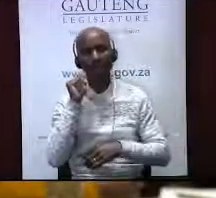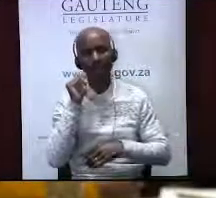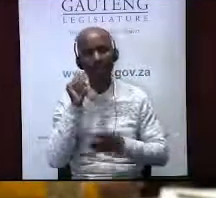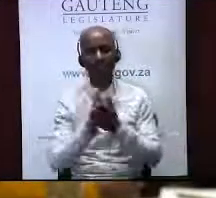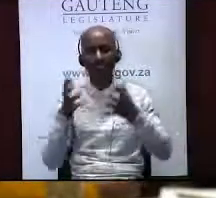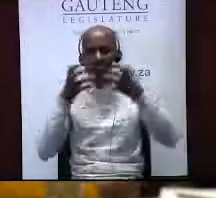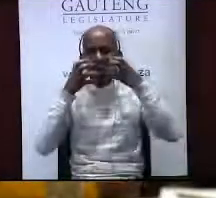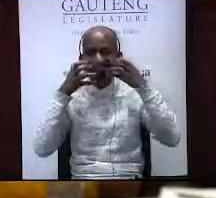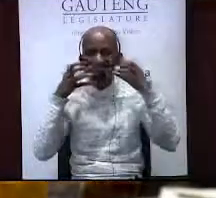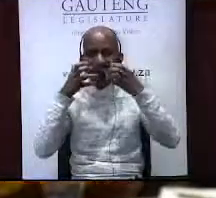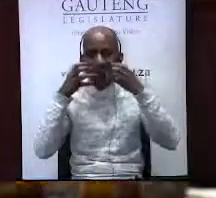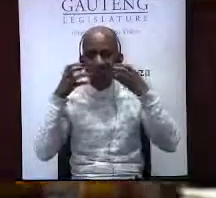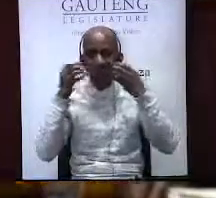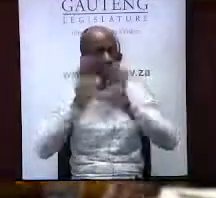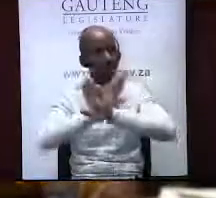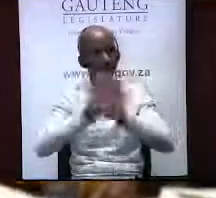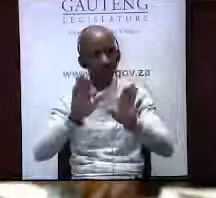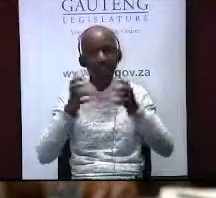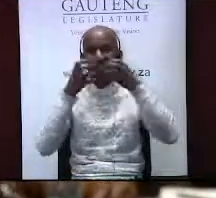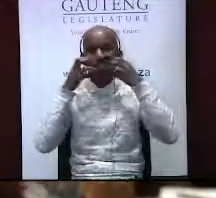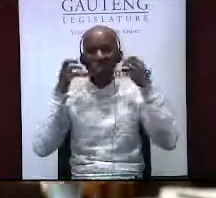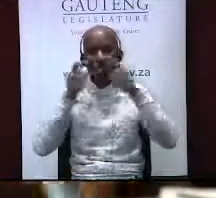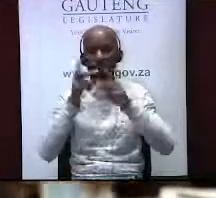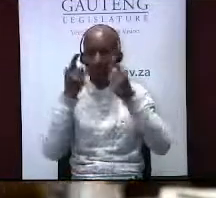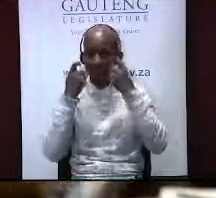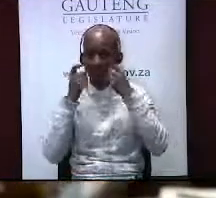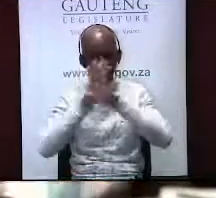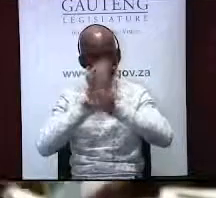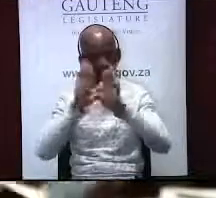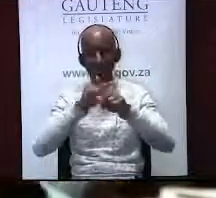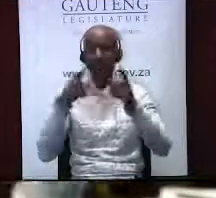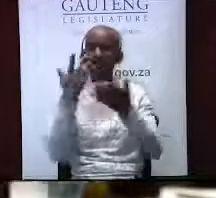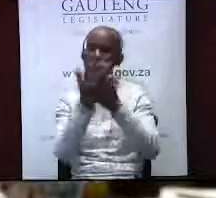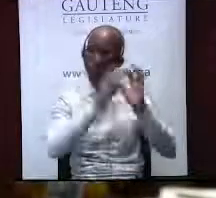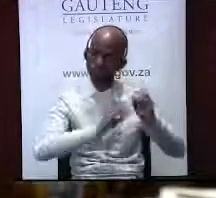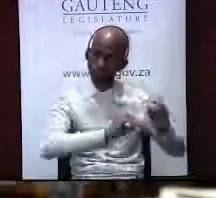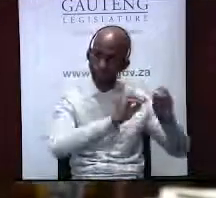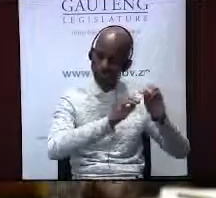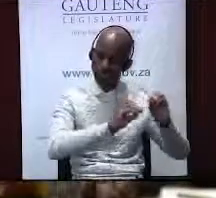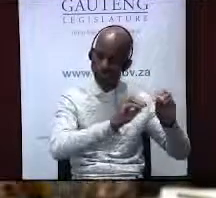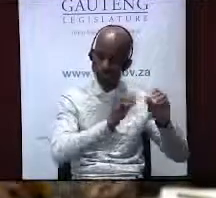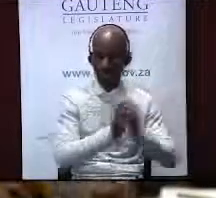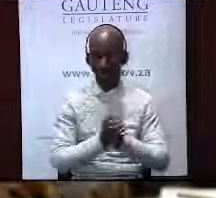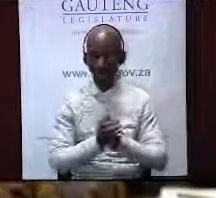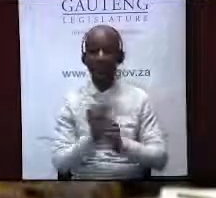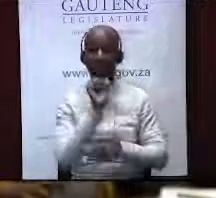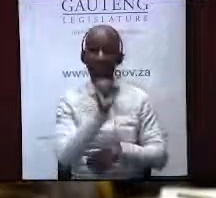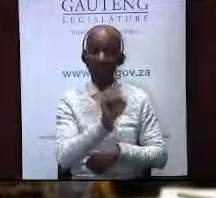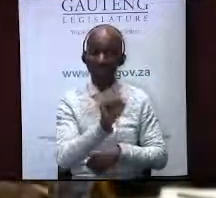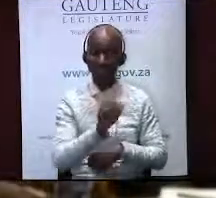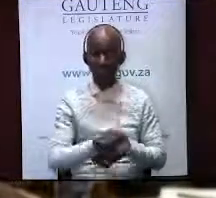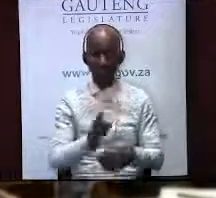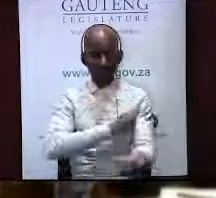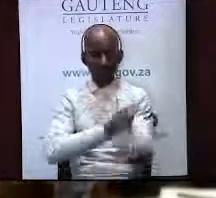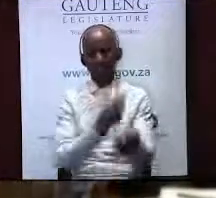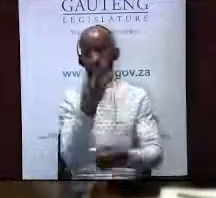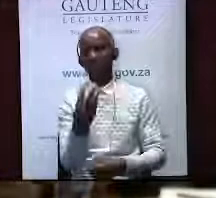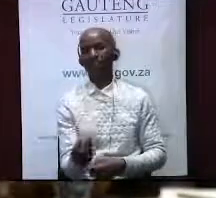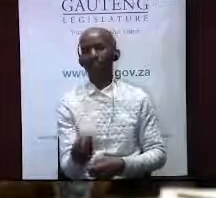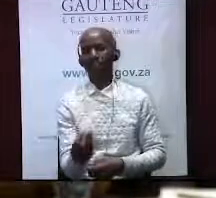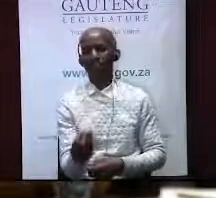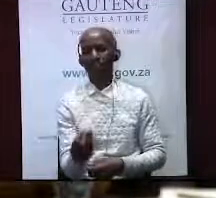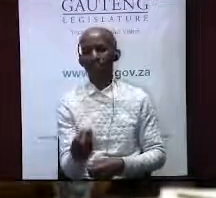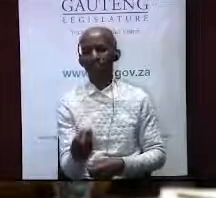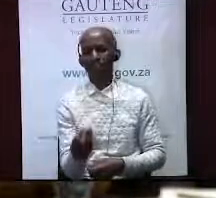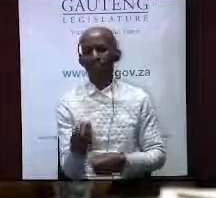are tigers and tigers don't cry. But we gotta teach them that they have the power